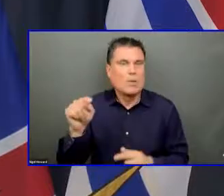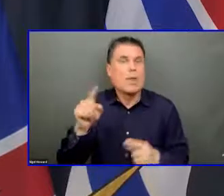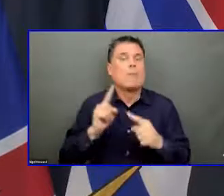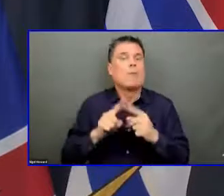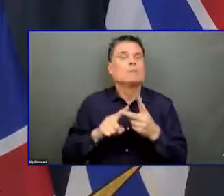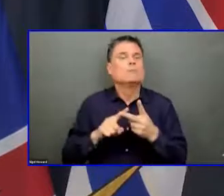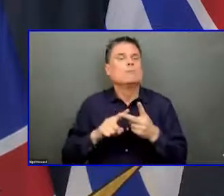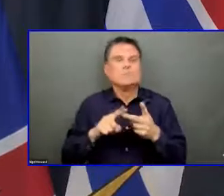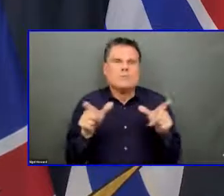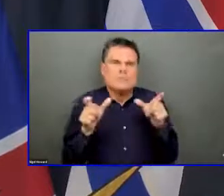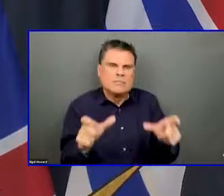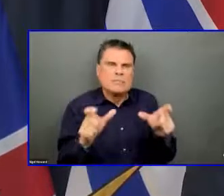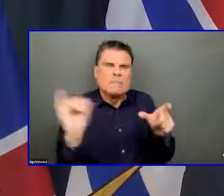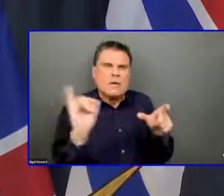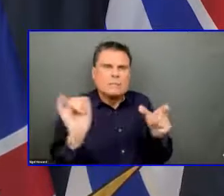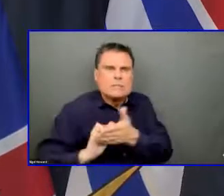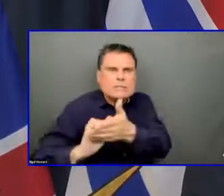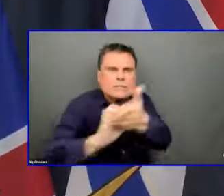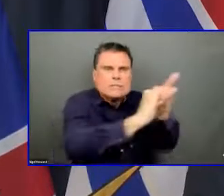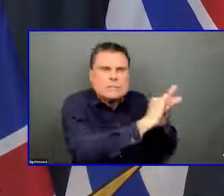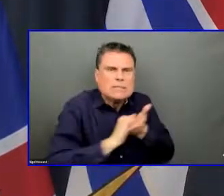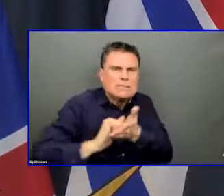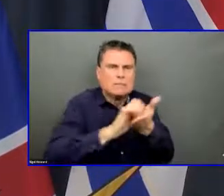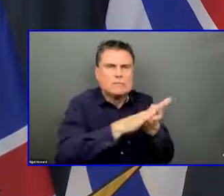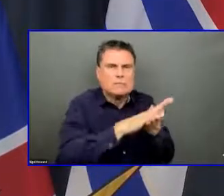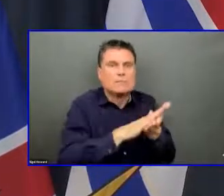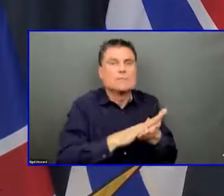allocation. Further, the